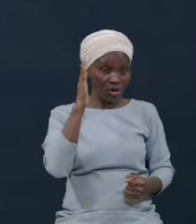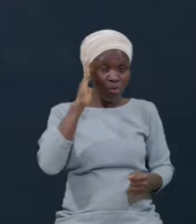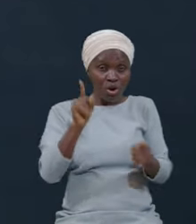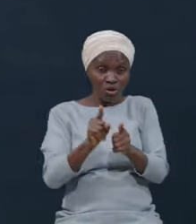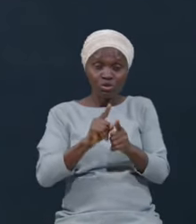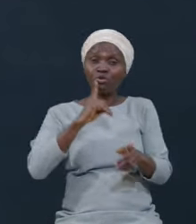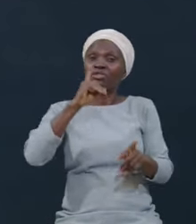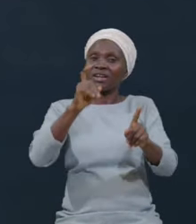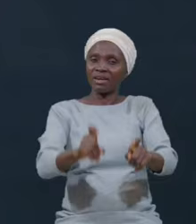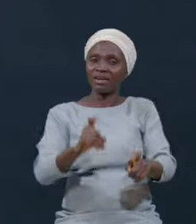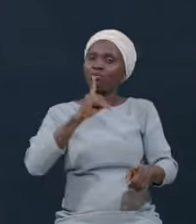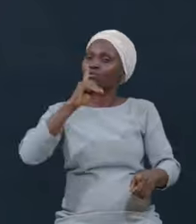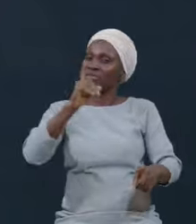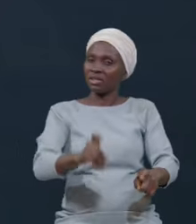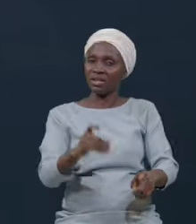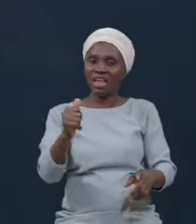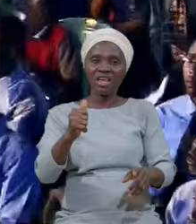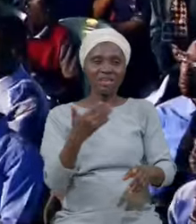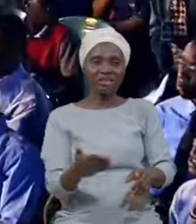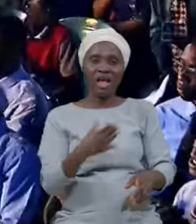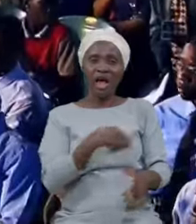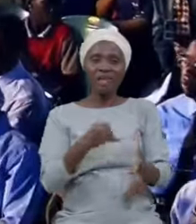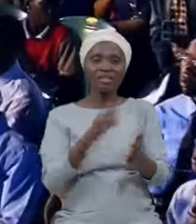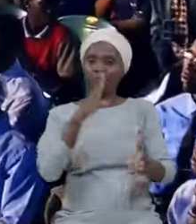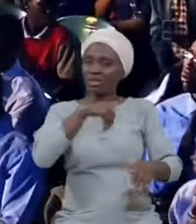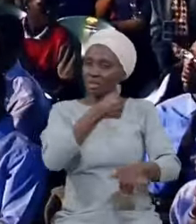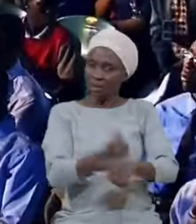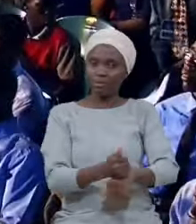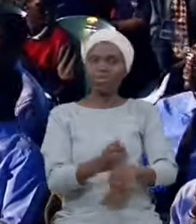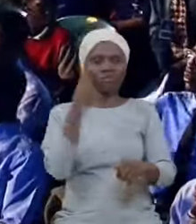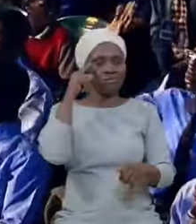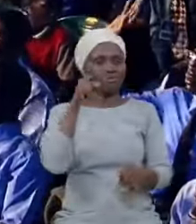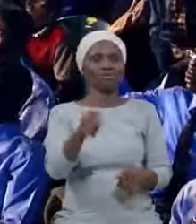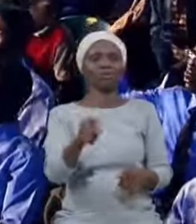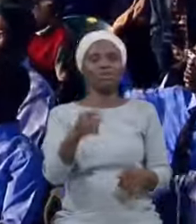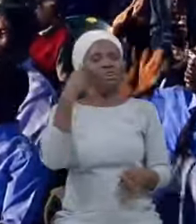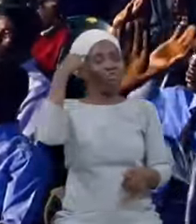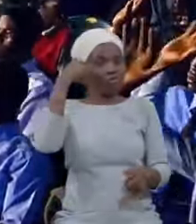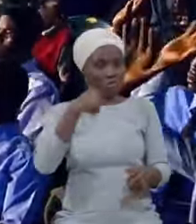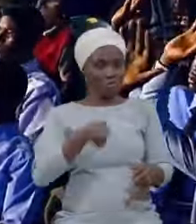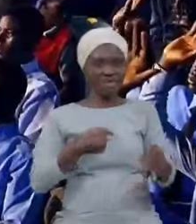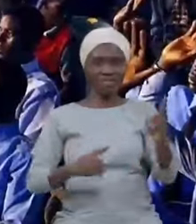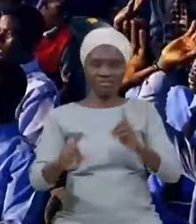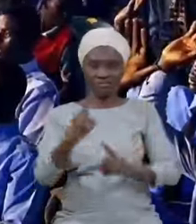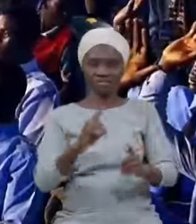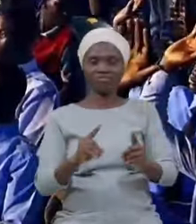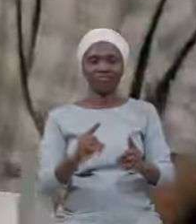you. For me. Where is he? It's done